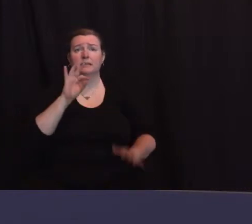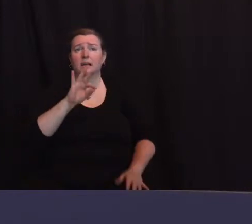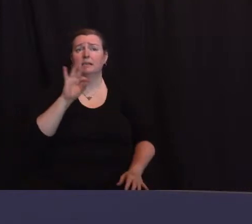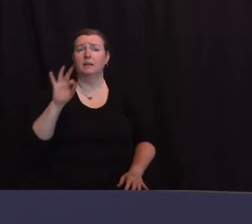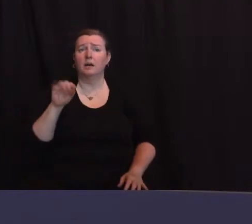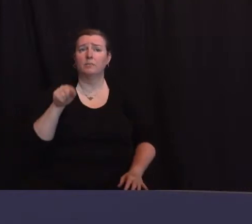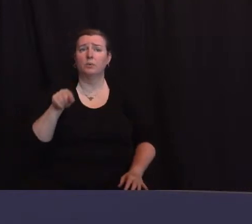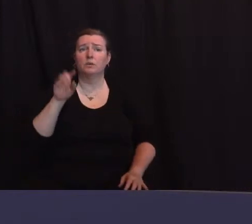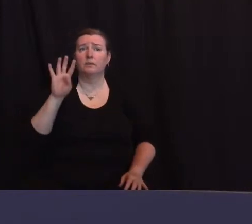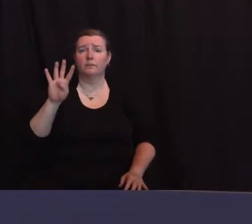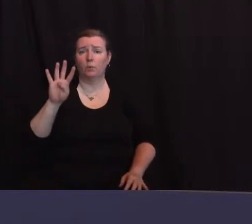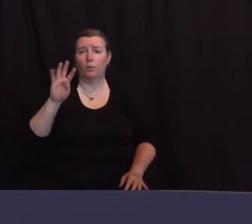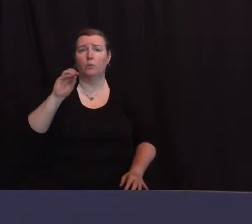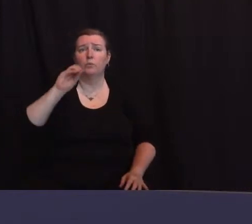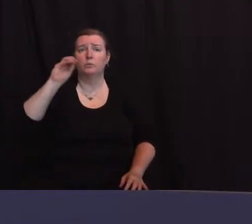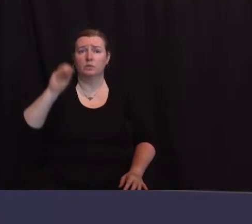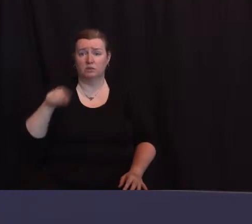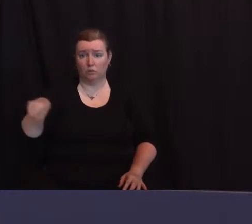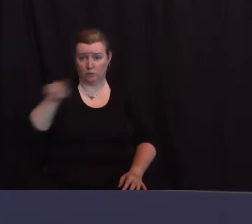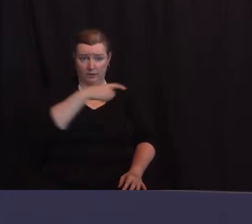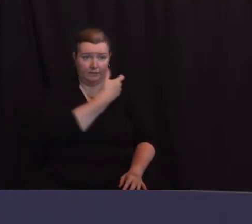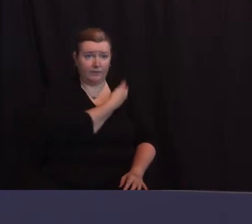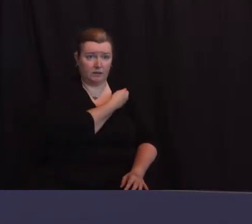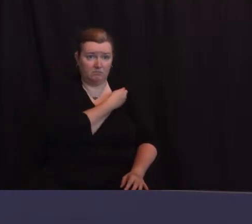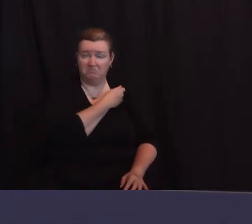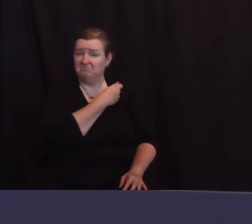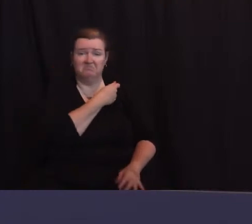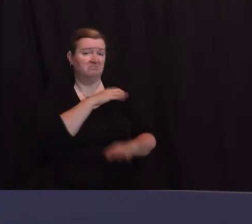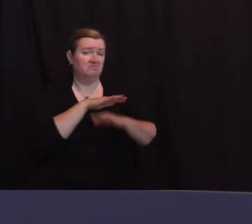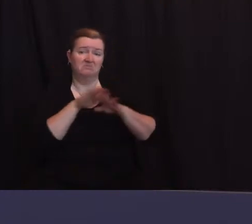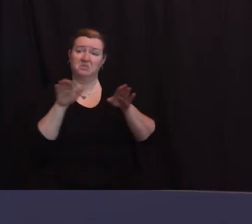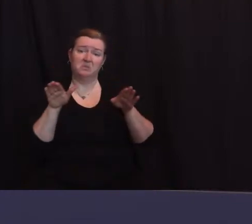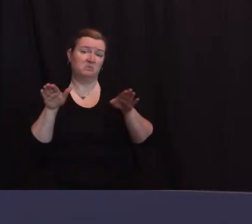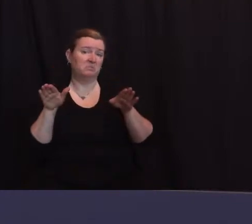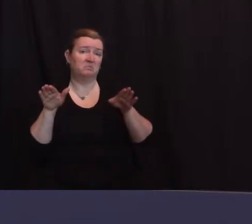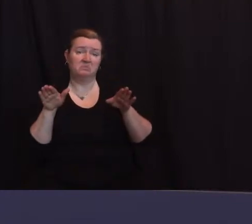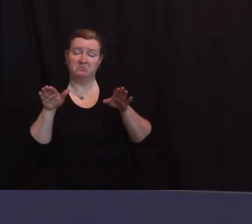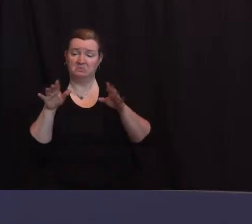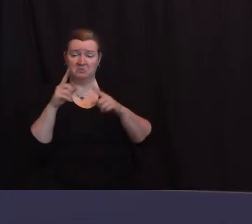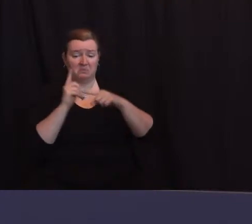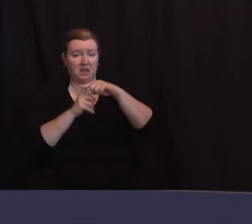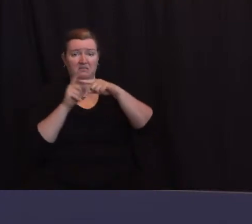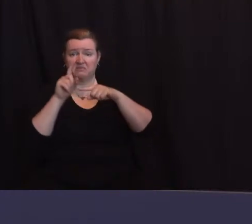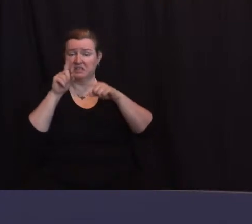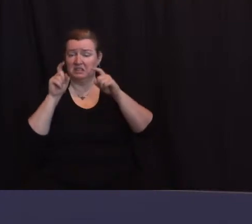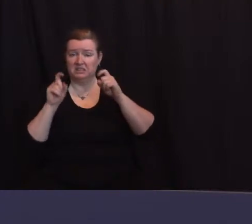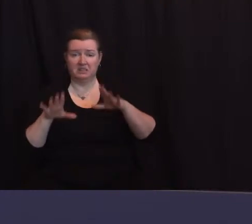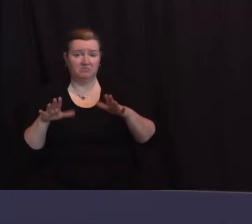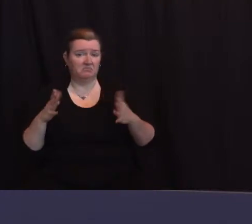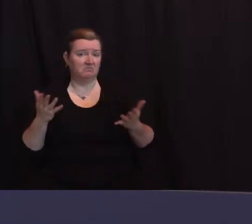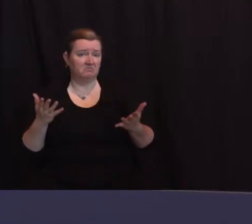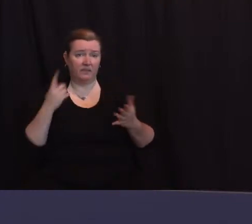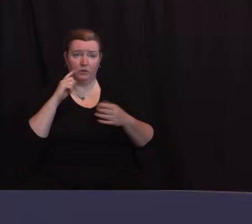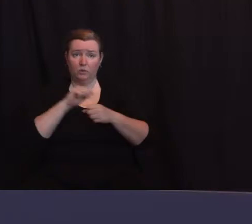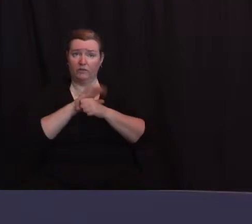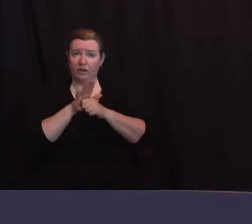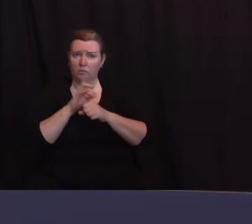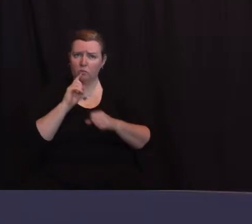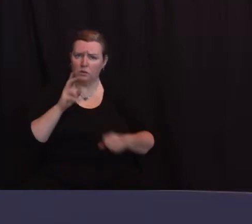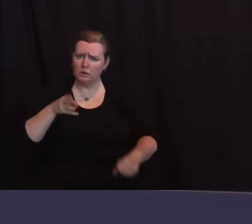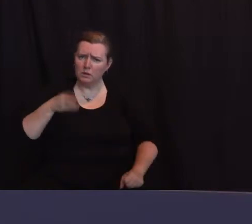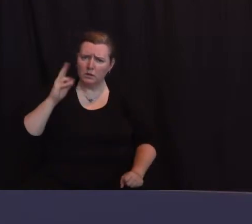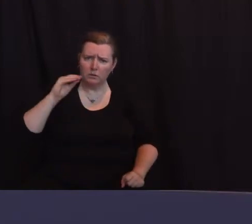99.94% of individuals vaccinated did not test positive for COVID-19. This high percentage demonstrates that